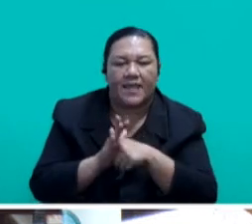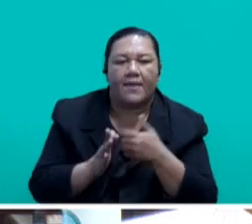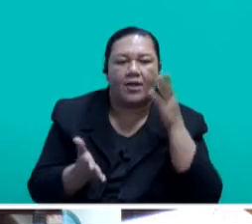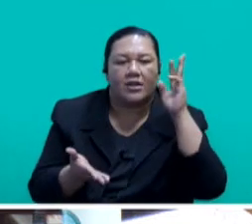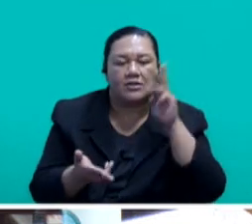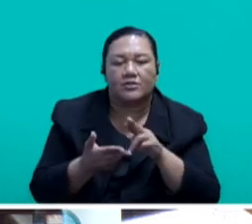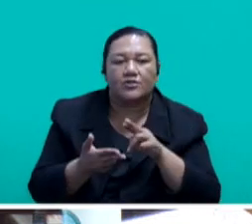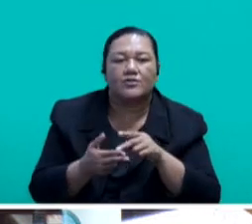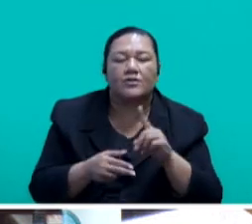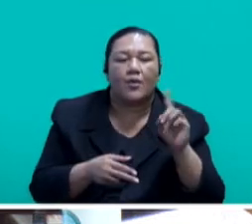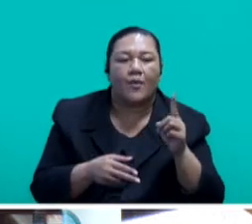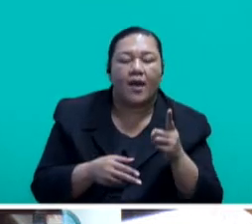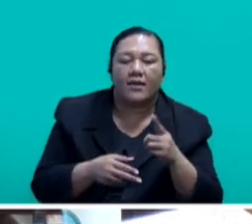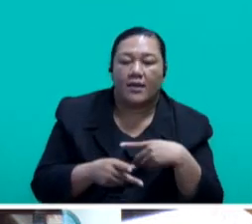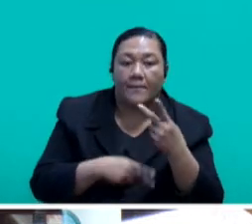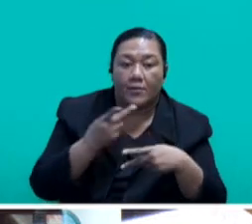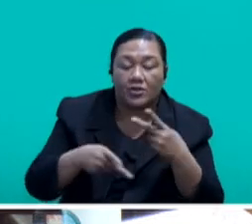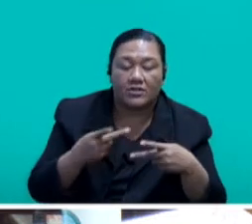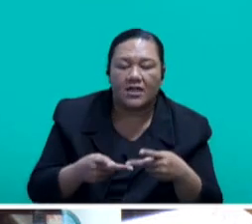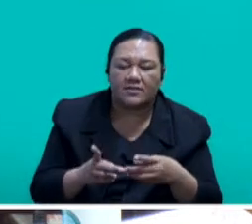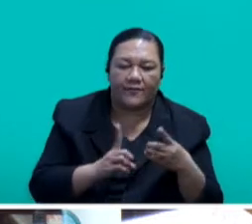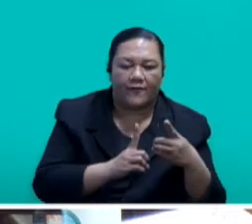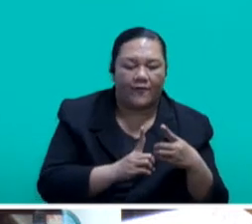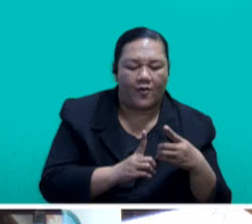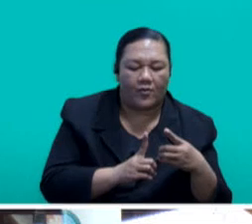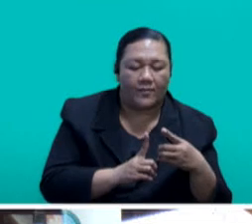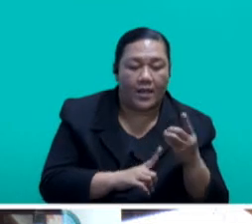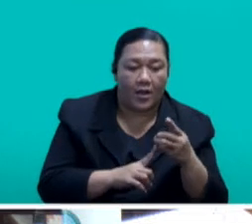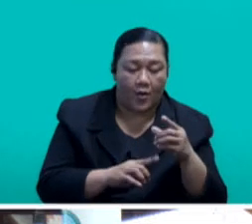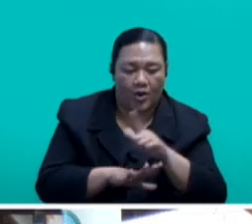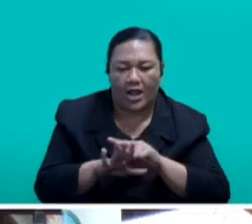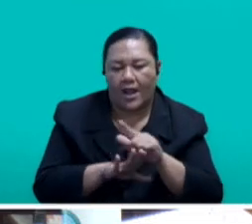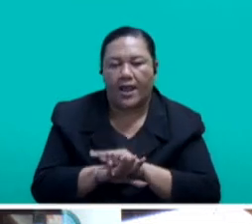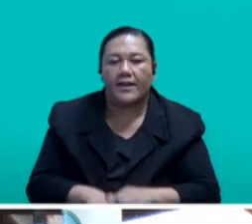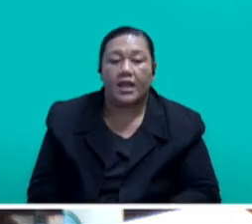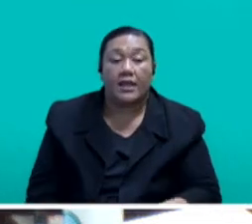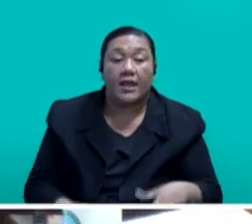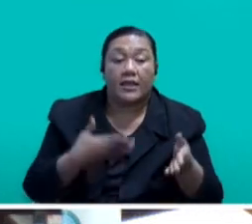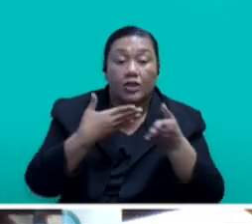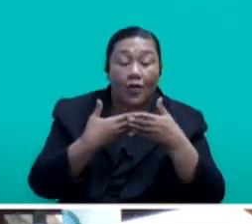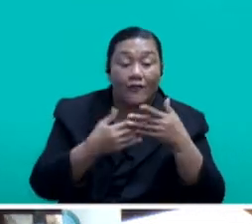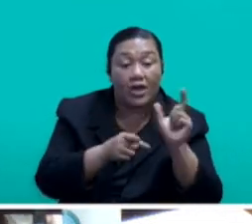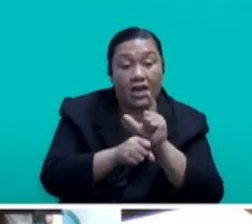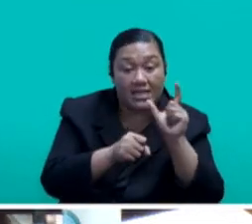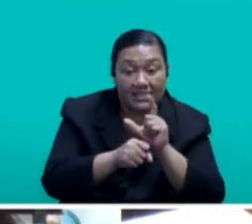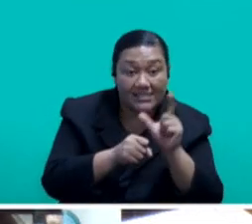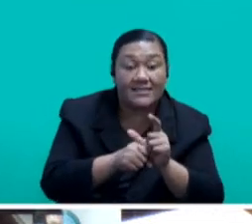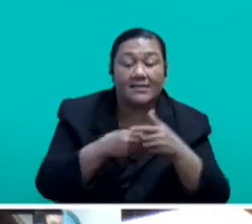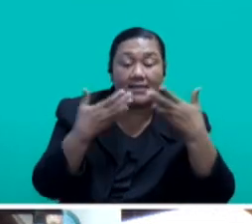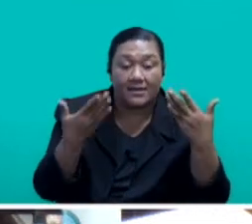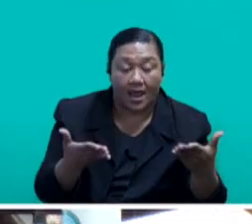processing application for consent in all of their land dealings. The door of creativity and innovativeness is what the